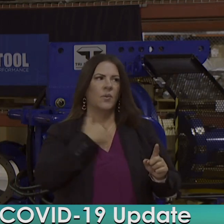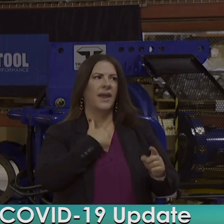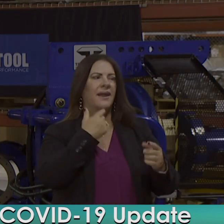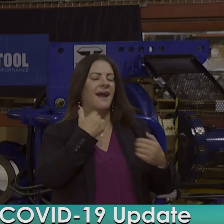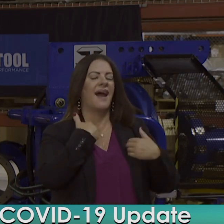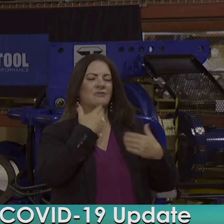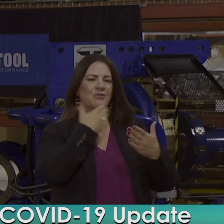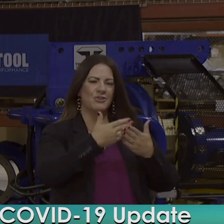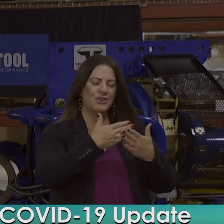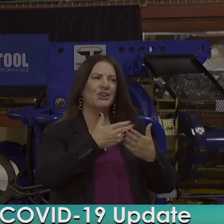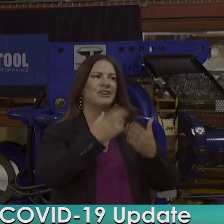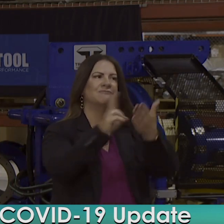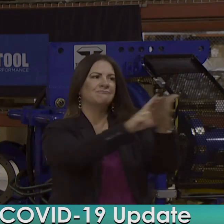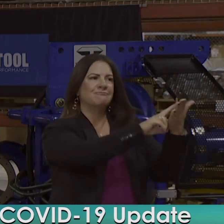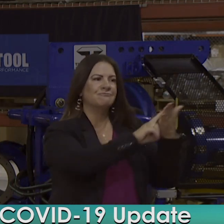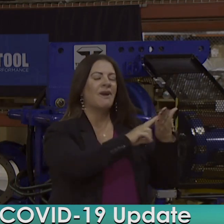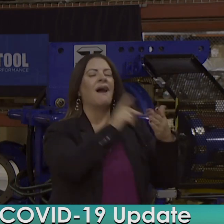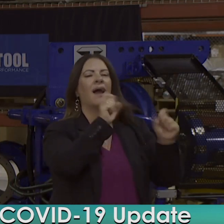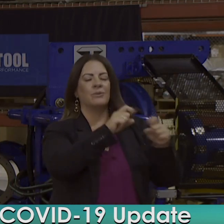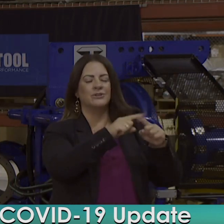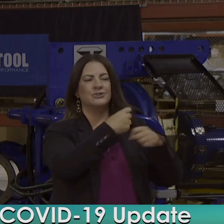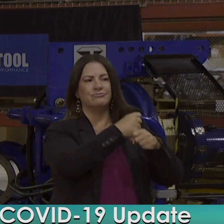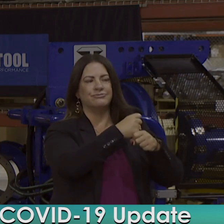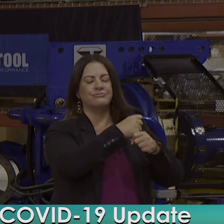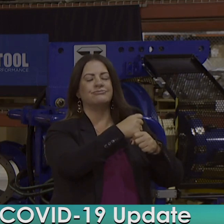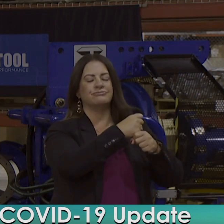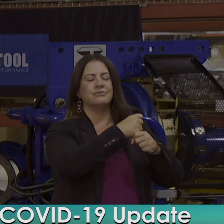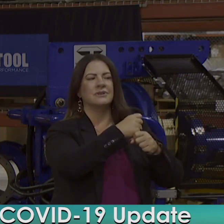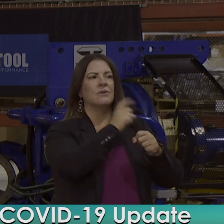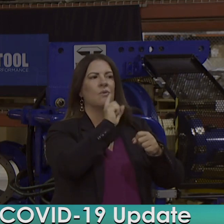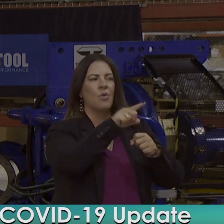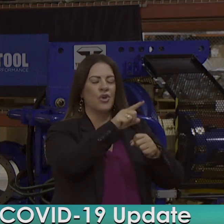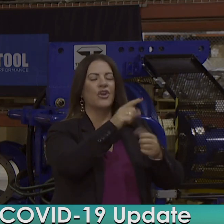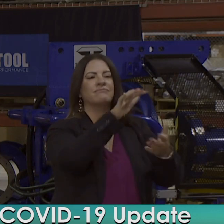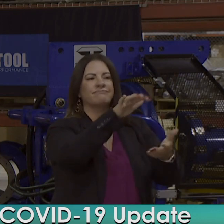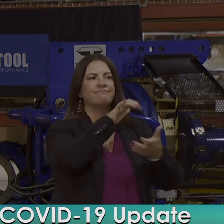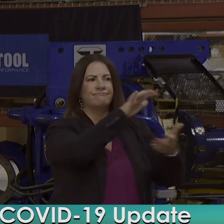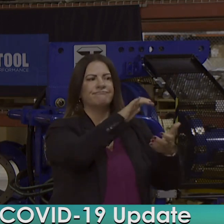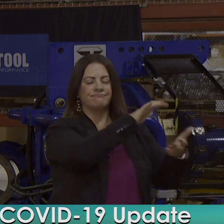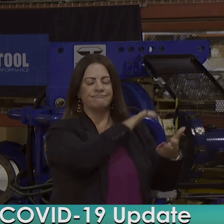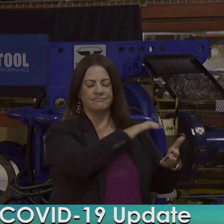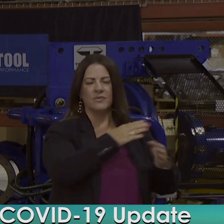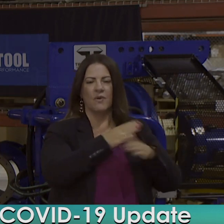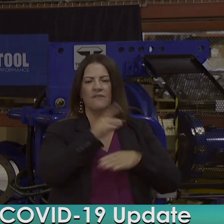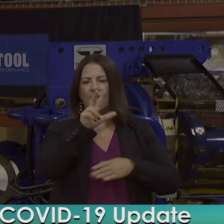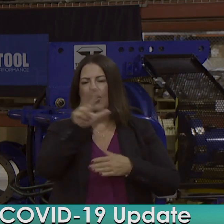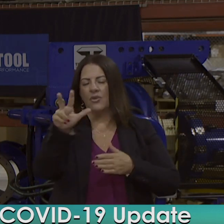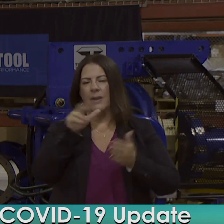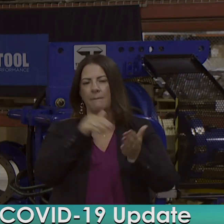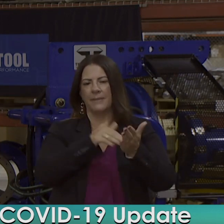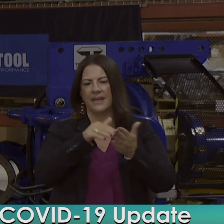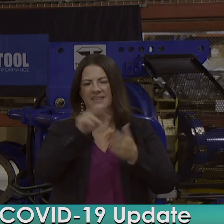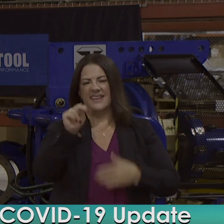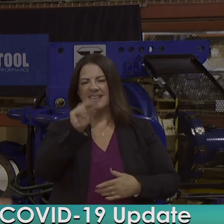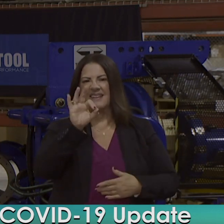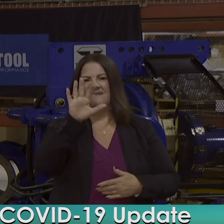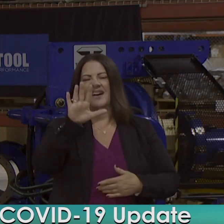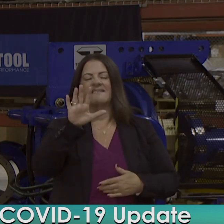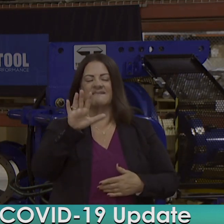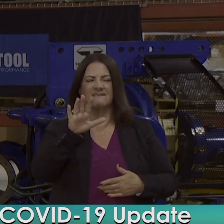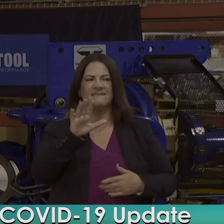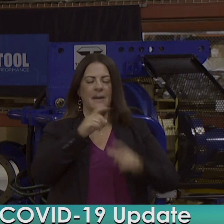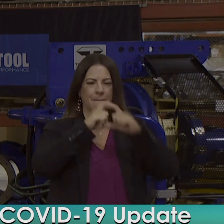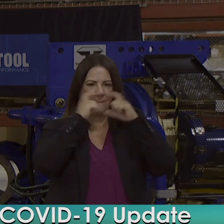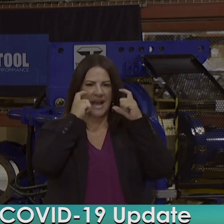contracts where now we've received just from one contract, BYD, 33 million N95 masks. We're in a much better